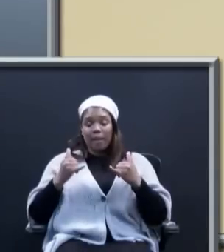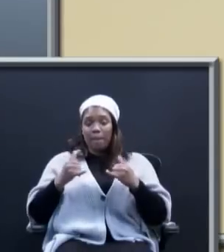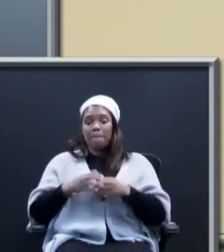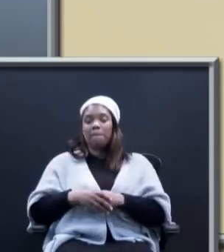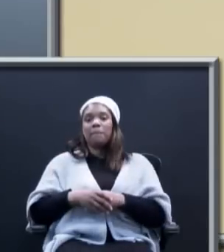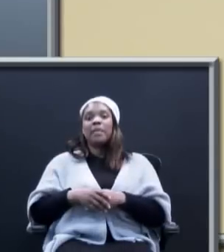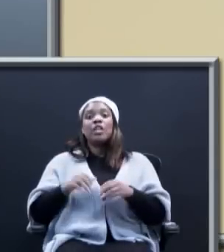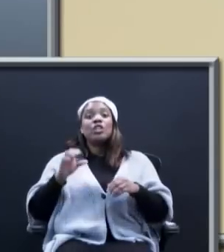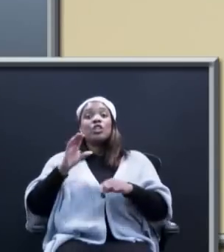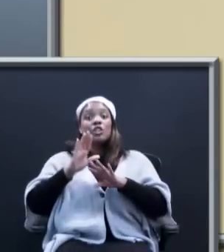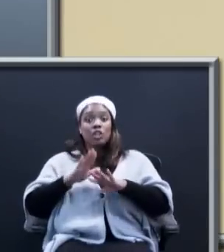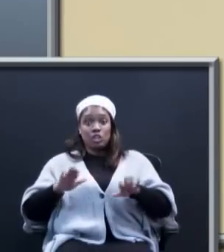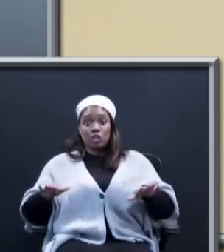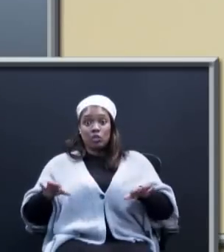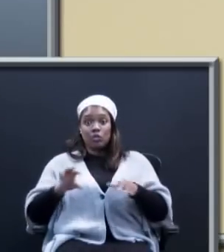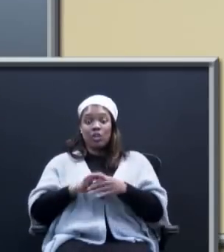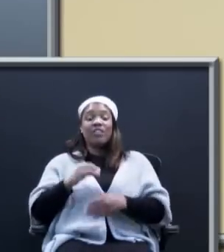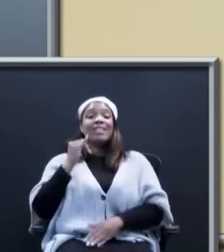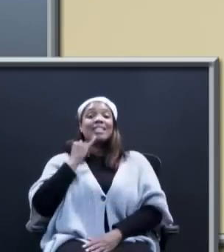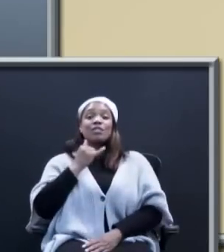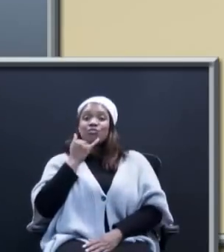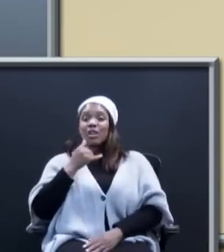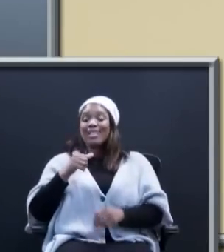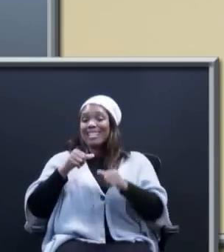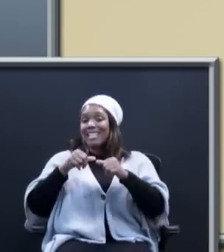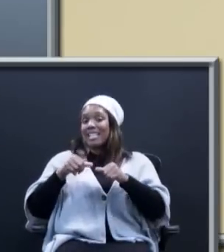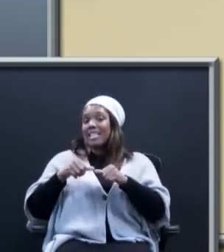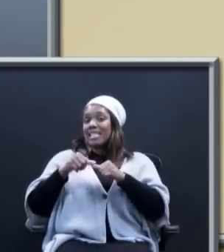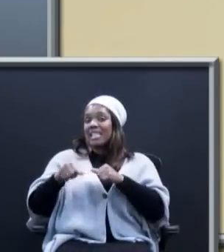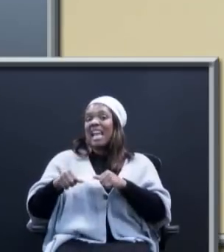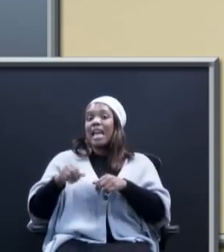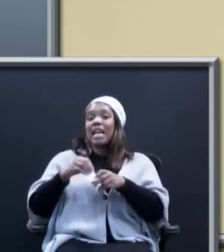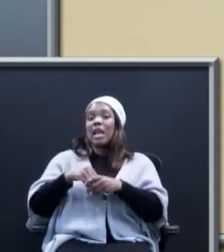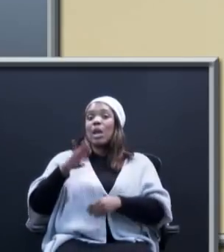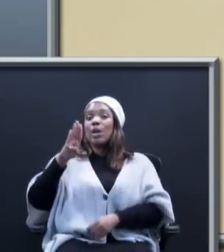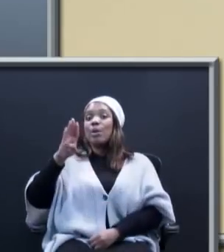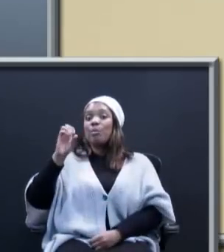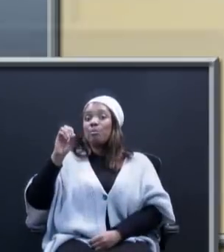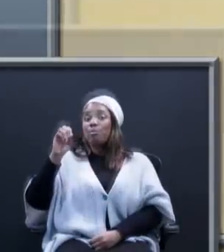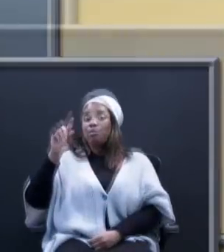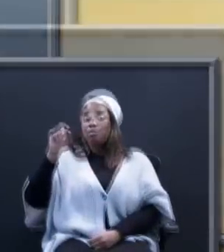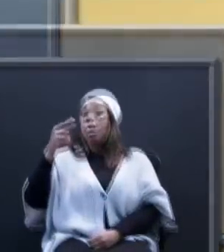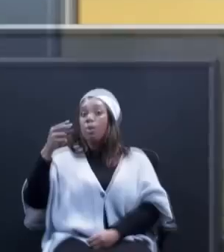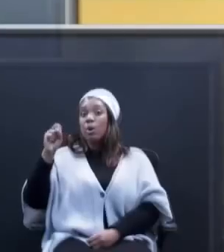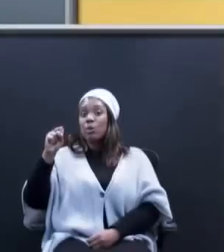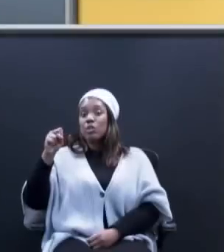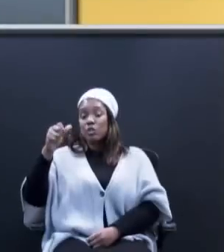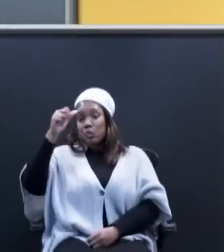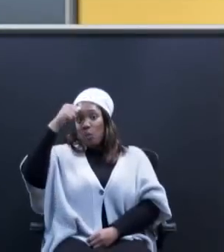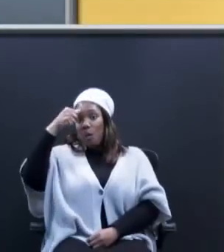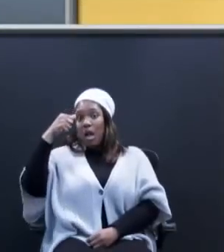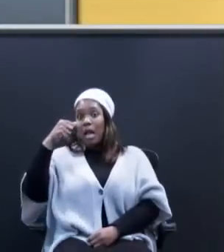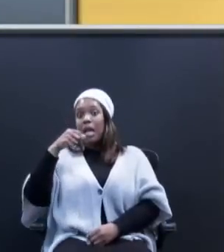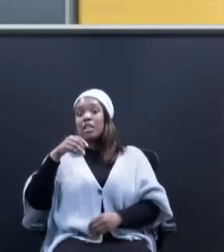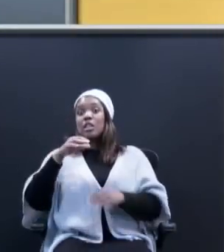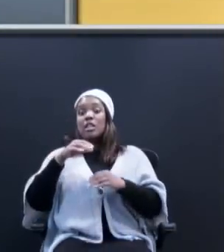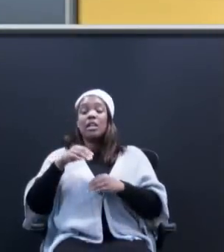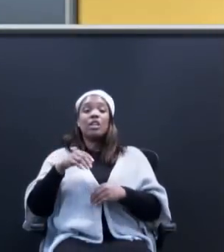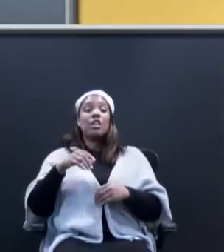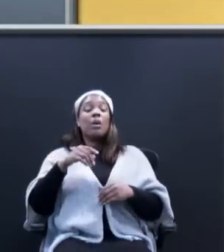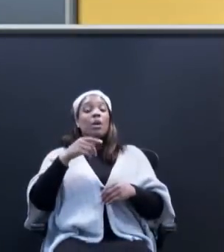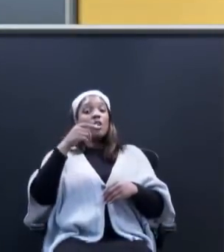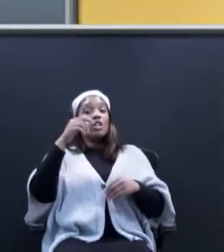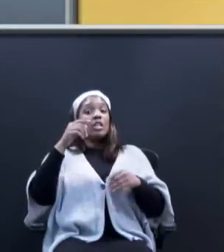booths. Uh-huh. When I brought them out of the land of Egypt, I am the Lord your God. Now, these booths represent